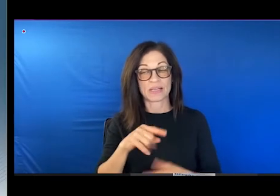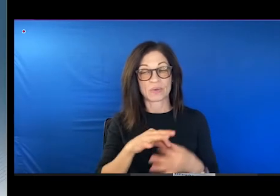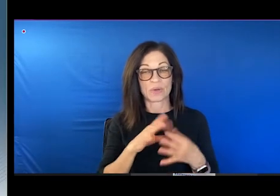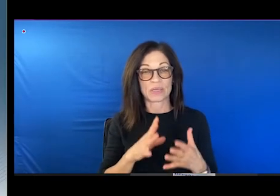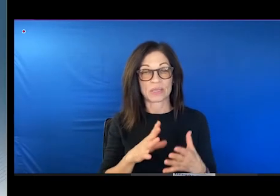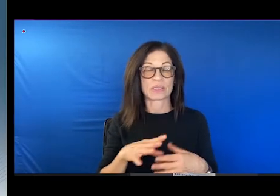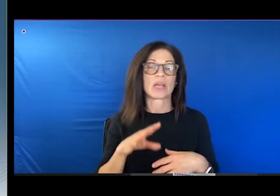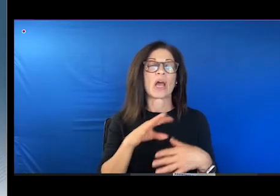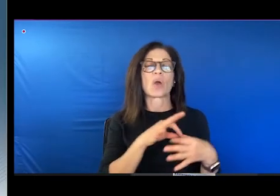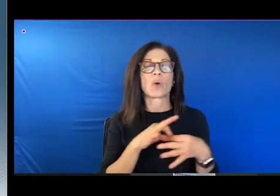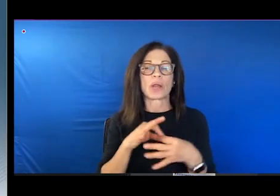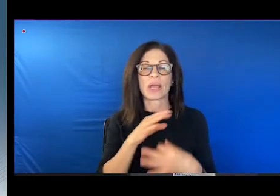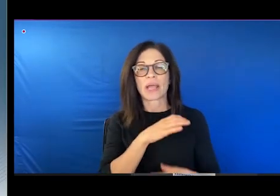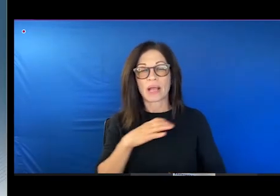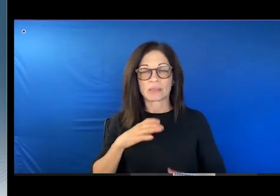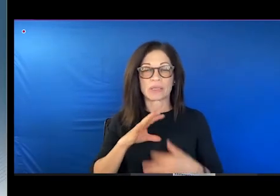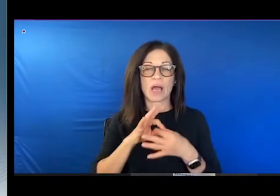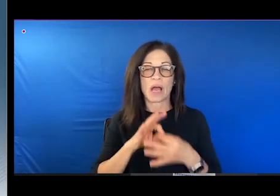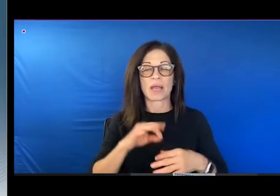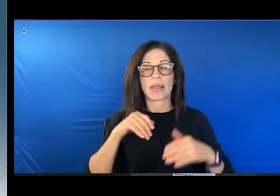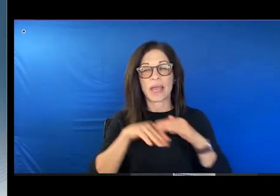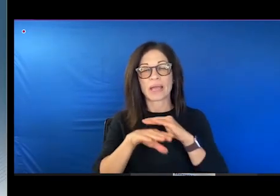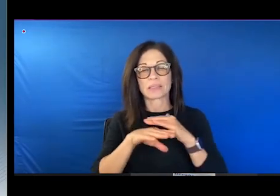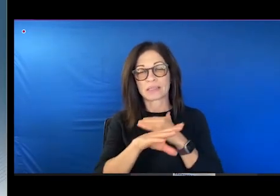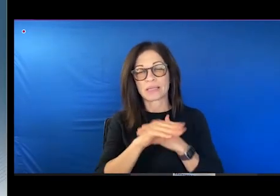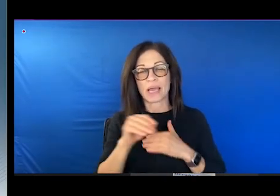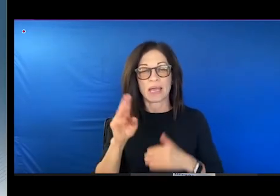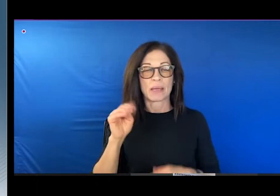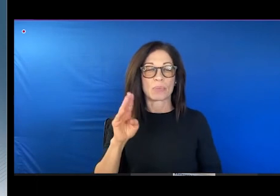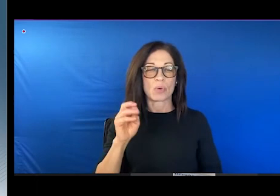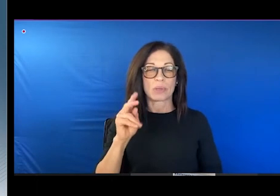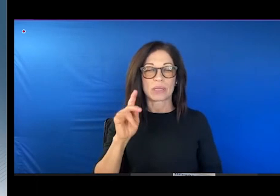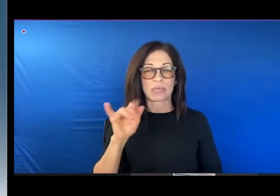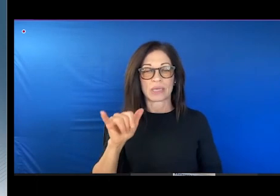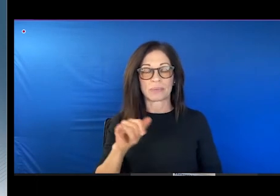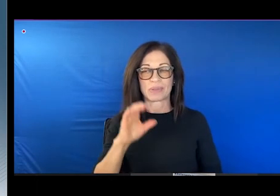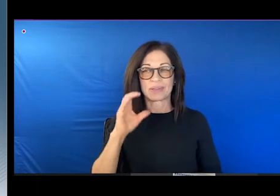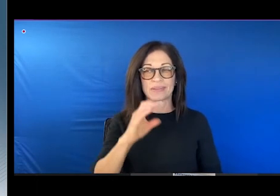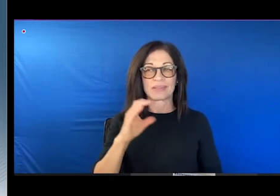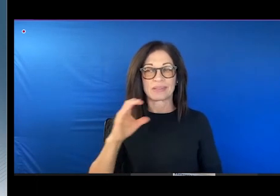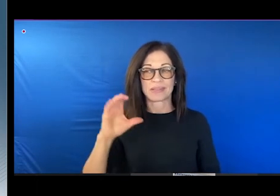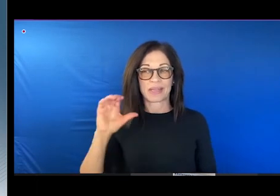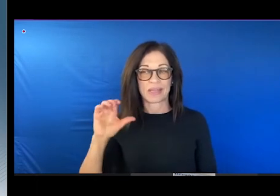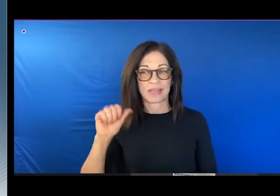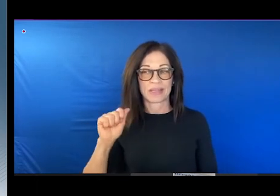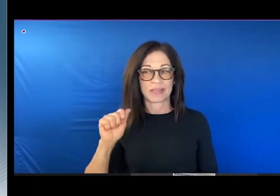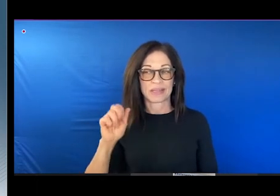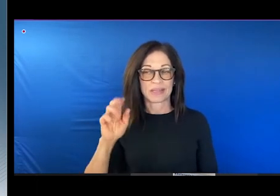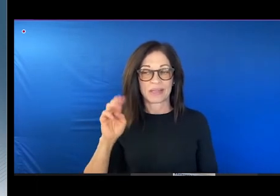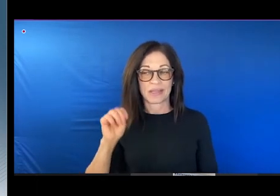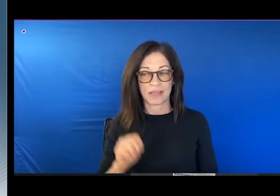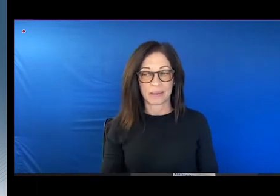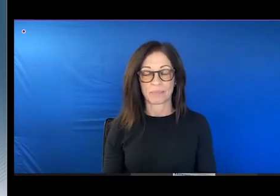this coordination is called the Coordinating Council on Access and Mobility. And it's CCAM. I'm going to use the